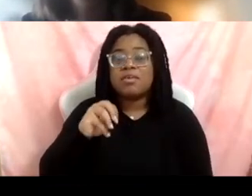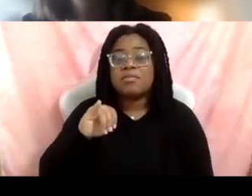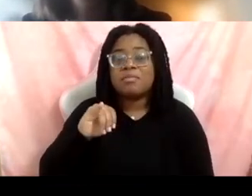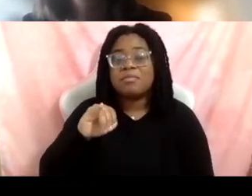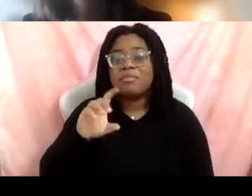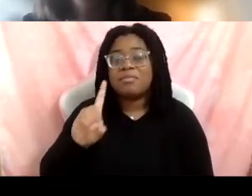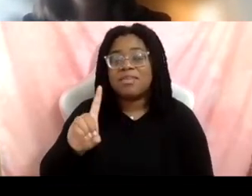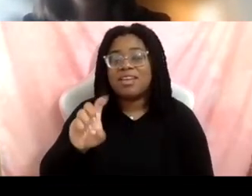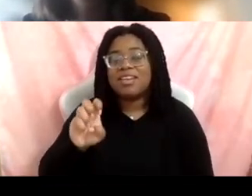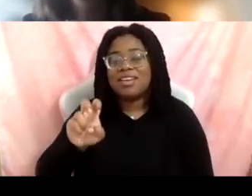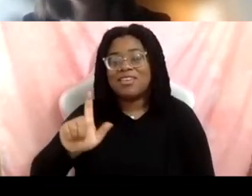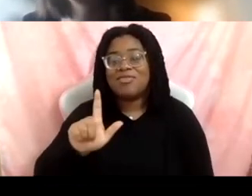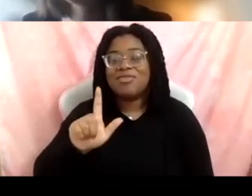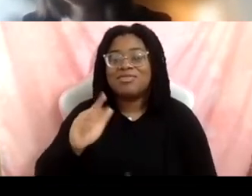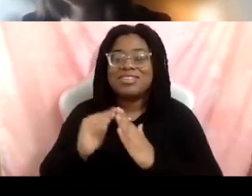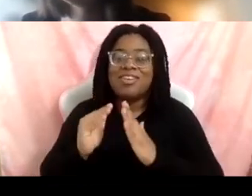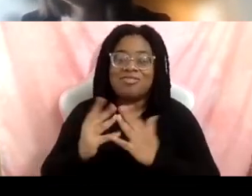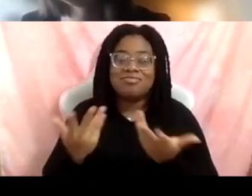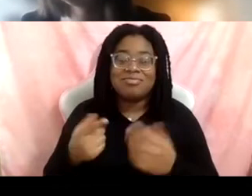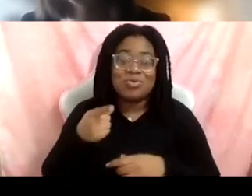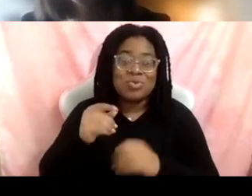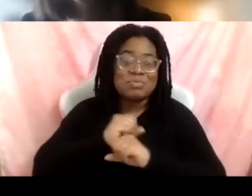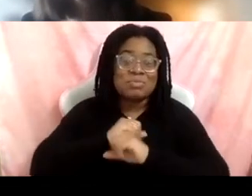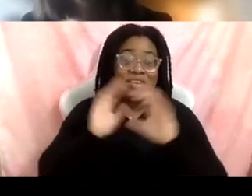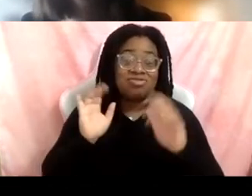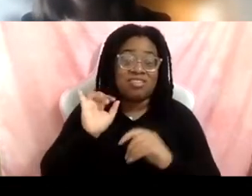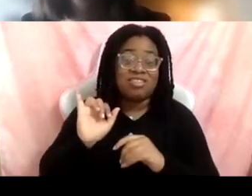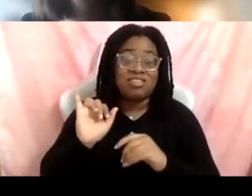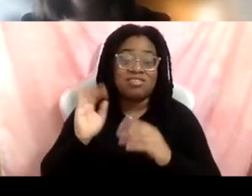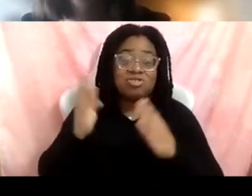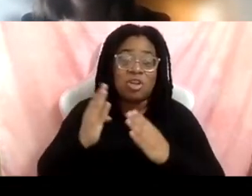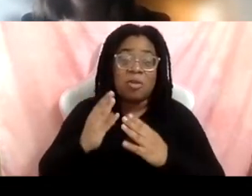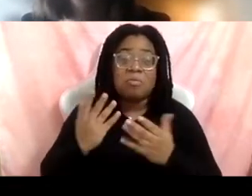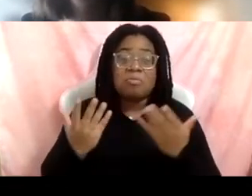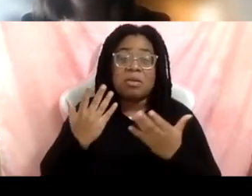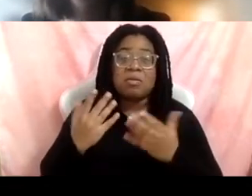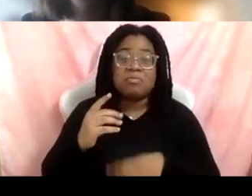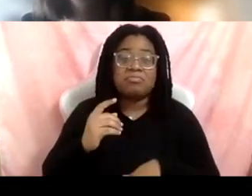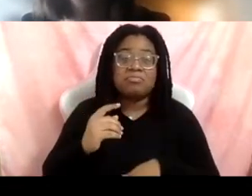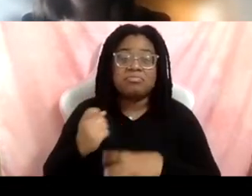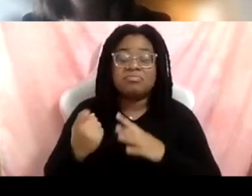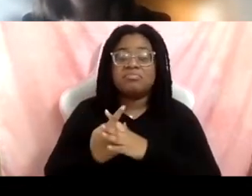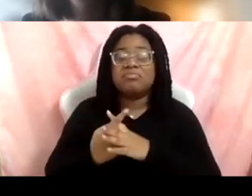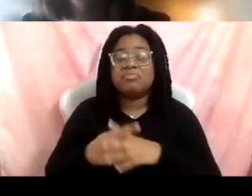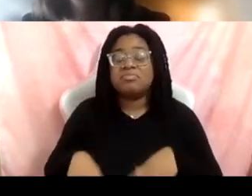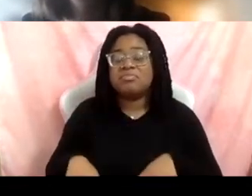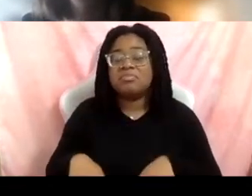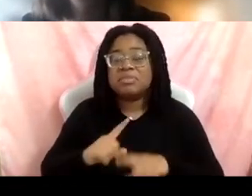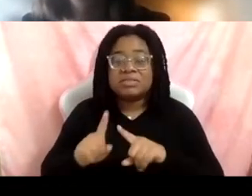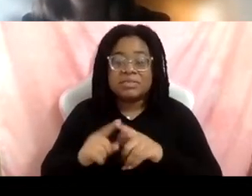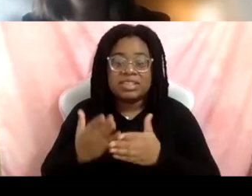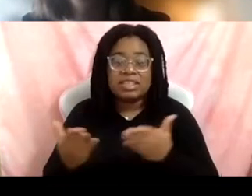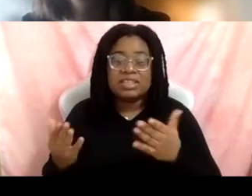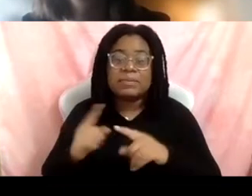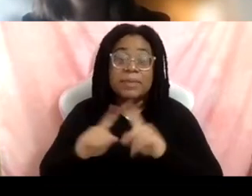town. And so you can imagine the trouble that one might come up with cobblestones and things like that.